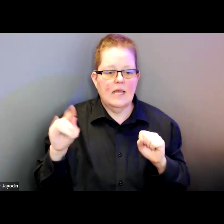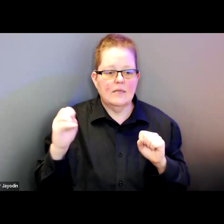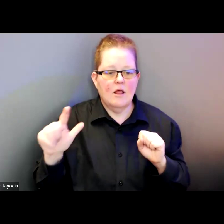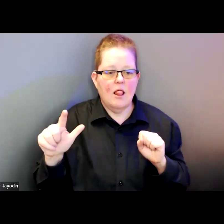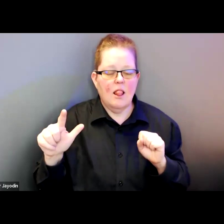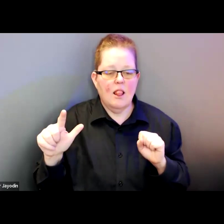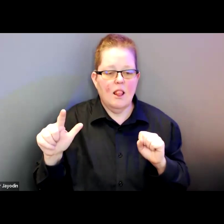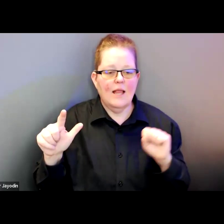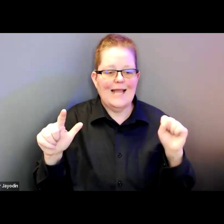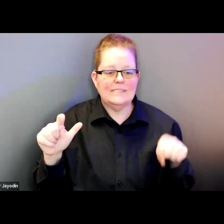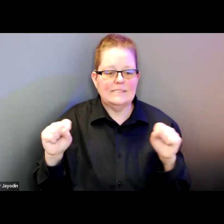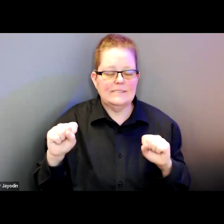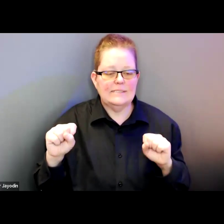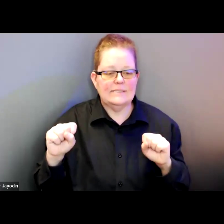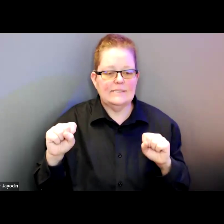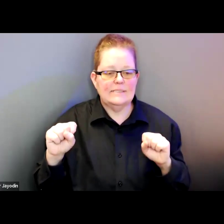Yes.